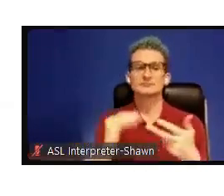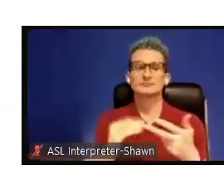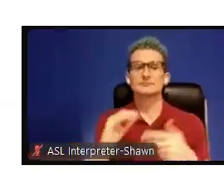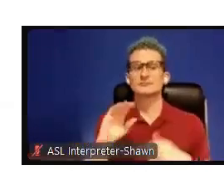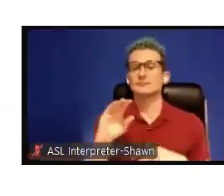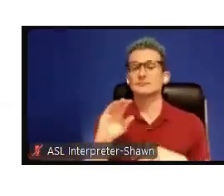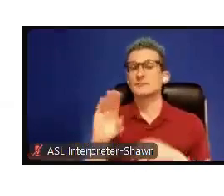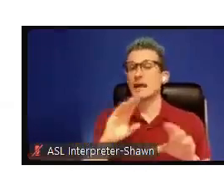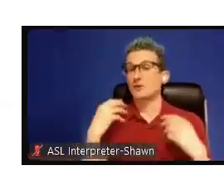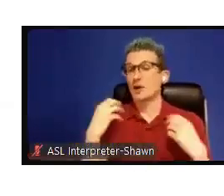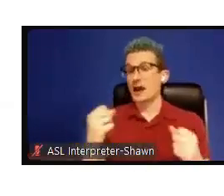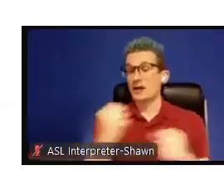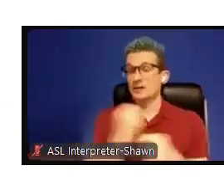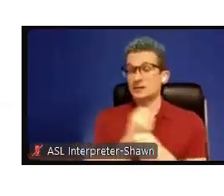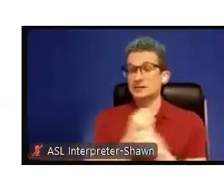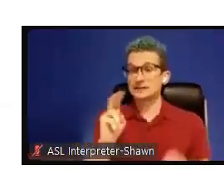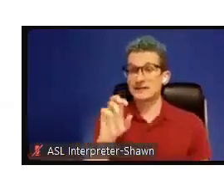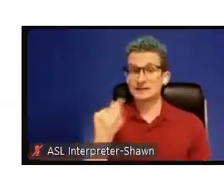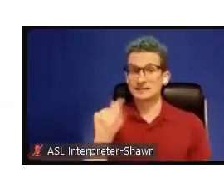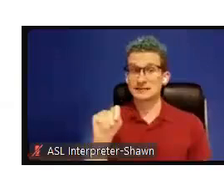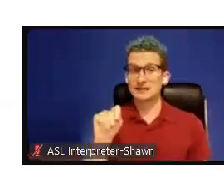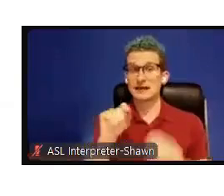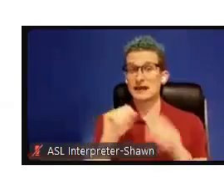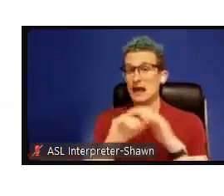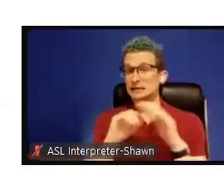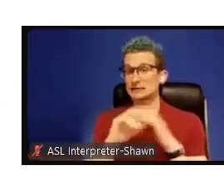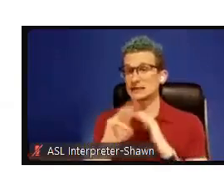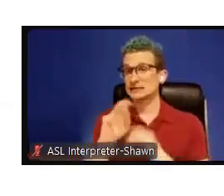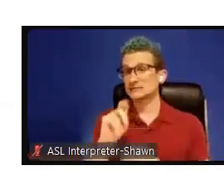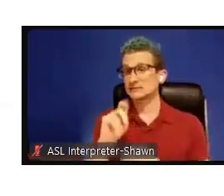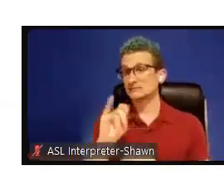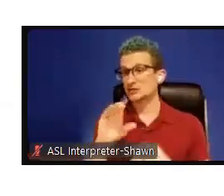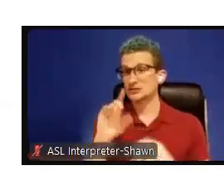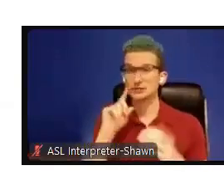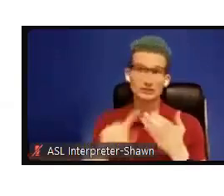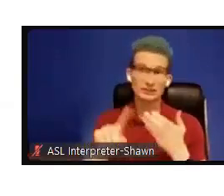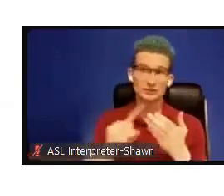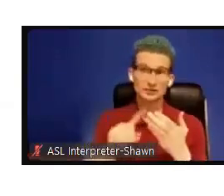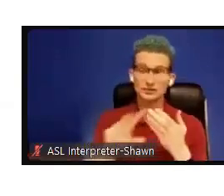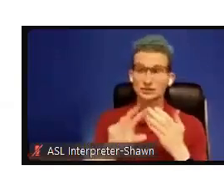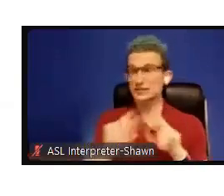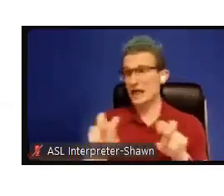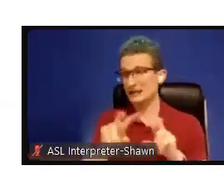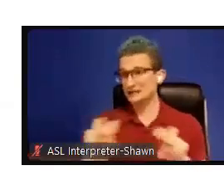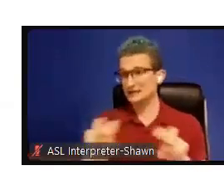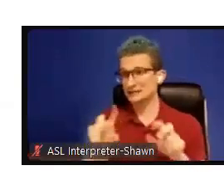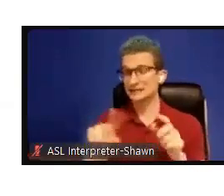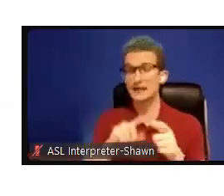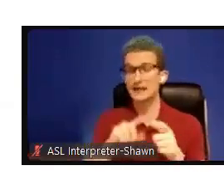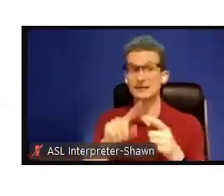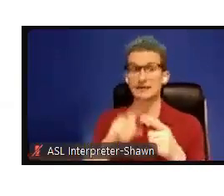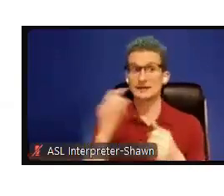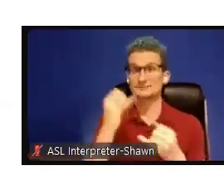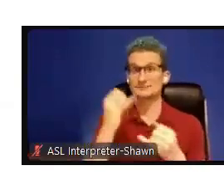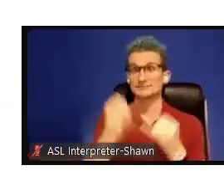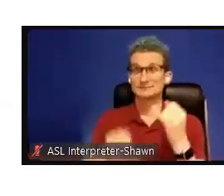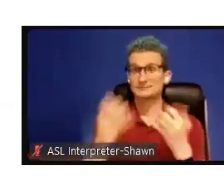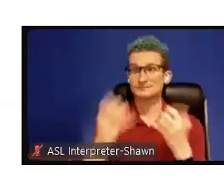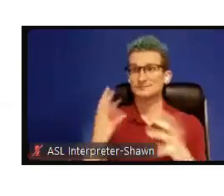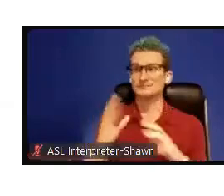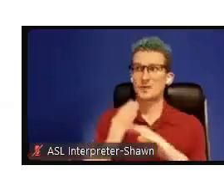metric research and analysis. And finally, we've been working on this for over a year,